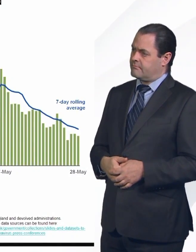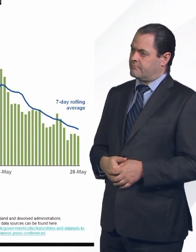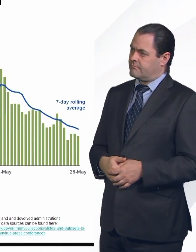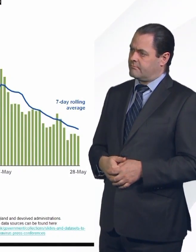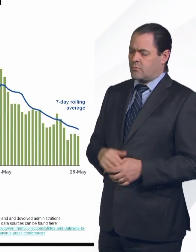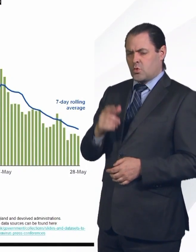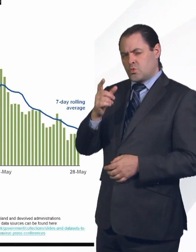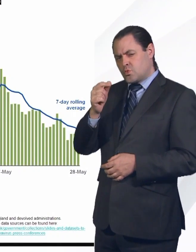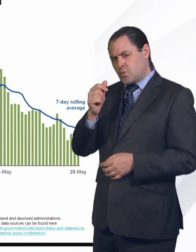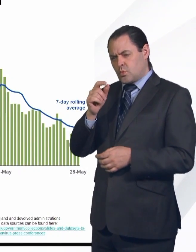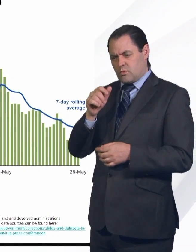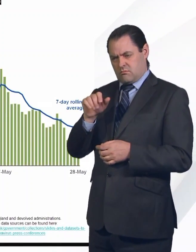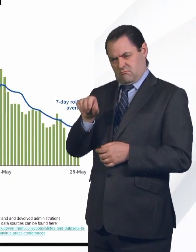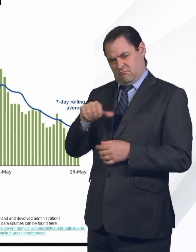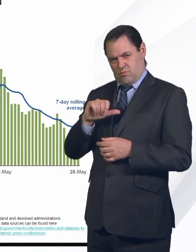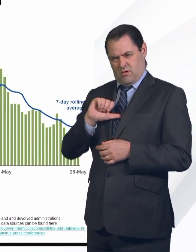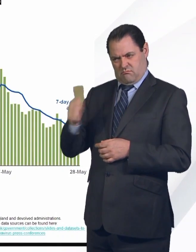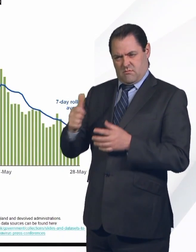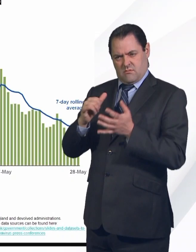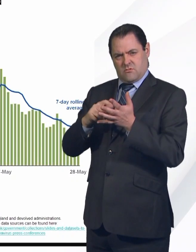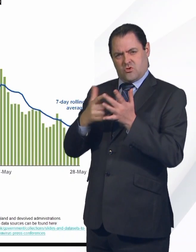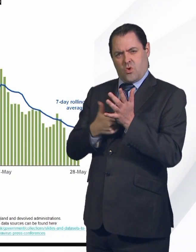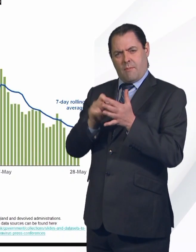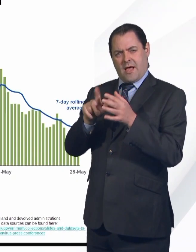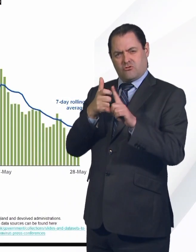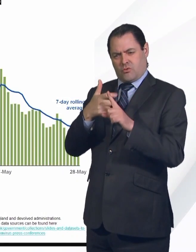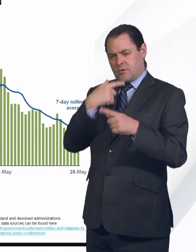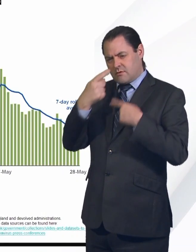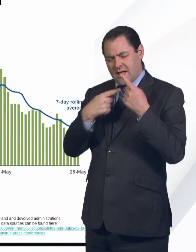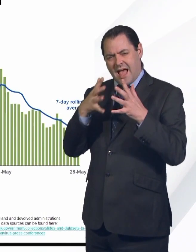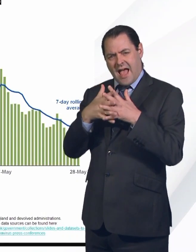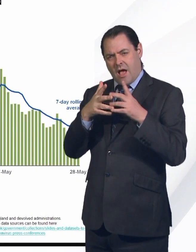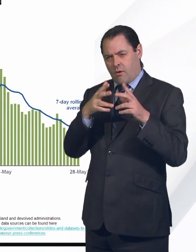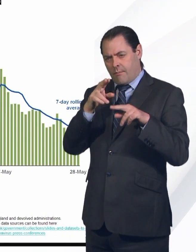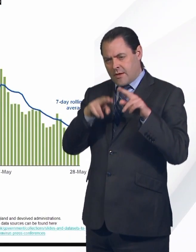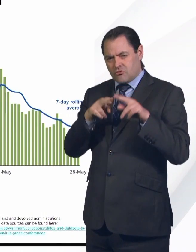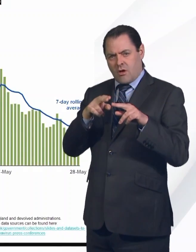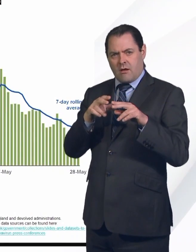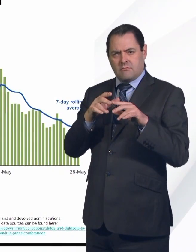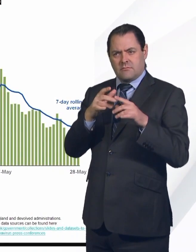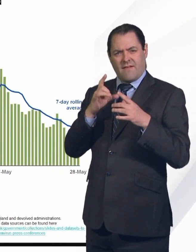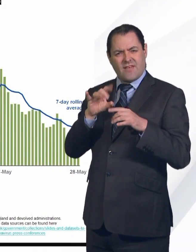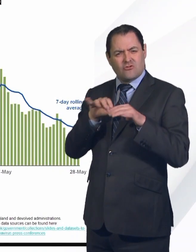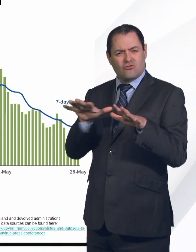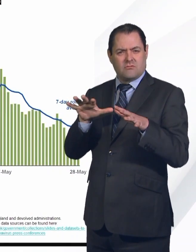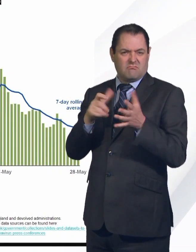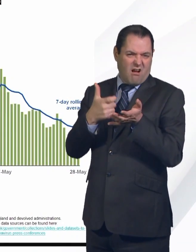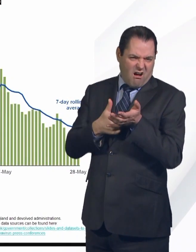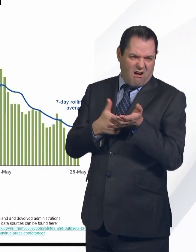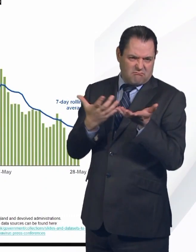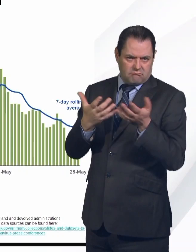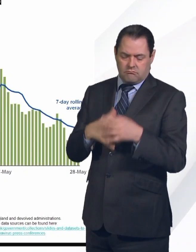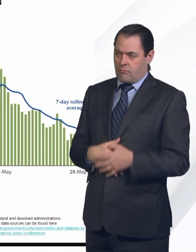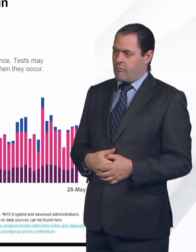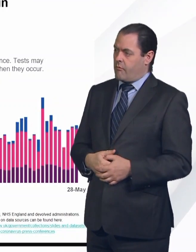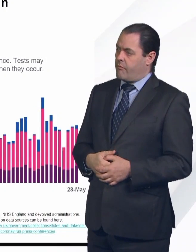Patrick will tell us more about other methods of measuring infections, including the R number. Can I have the